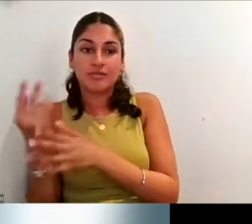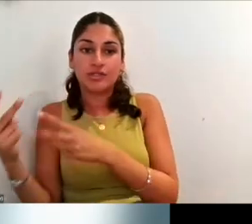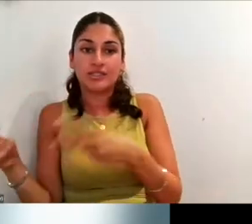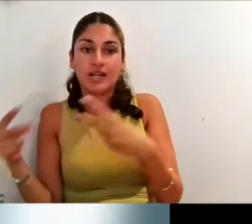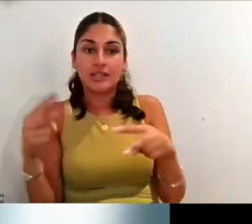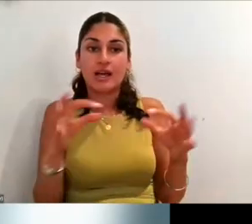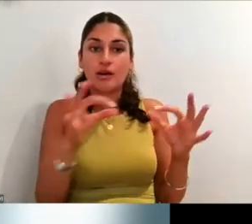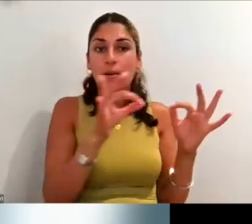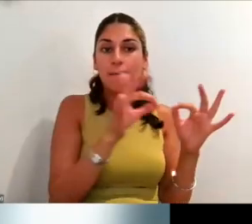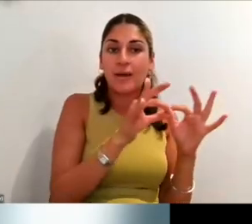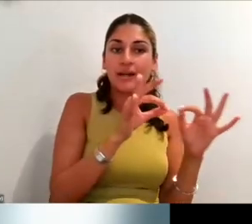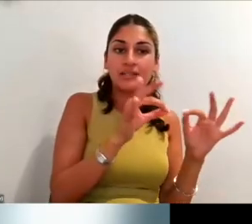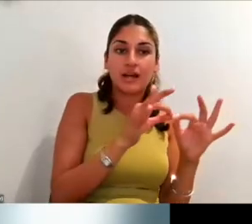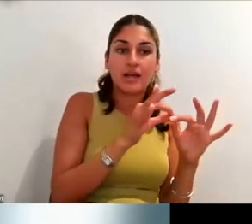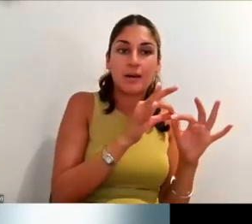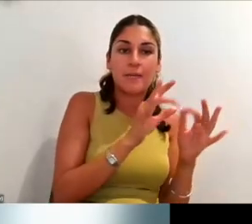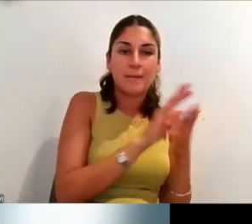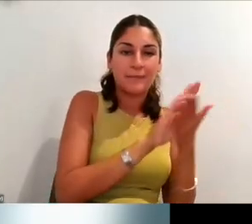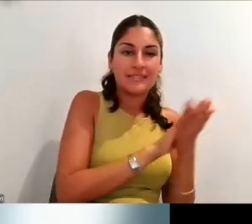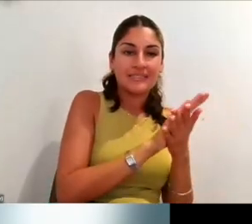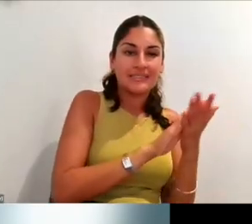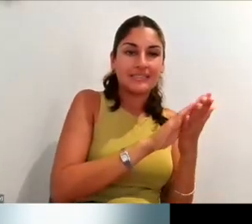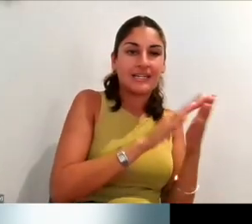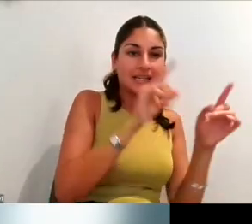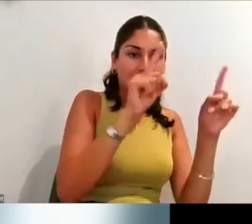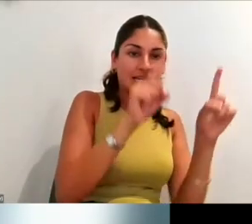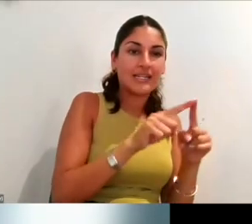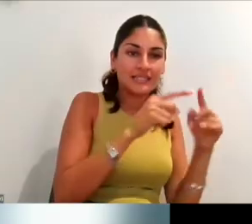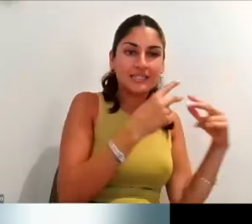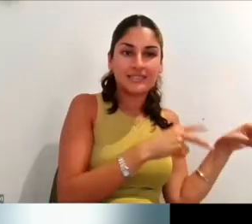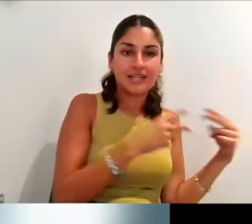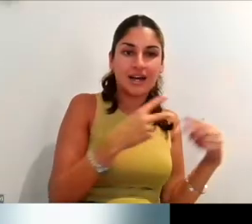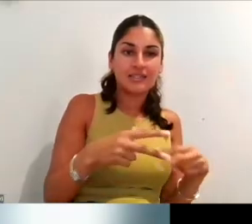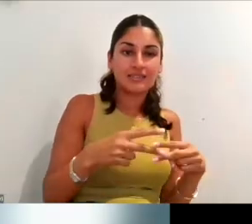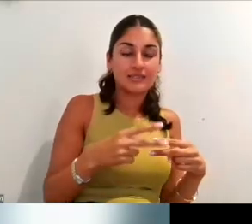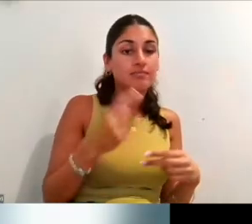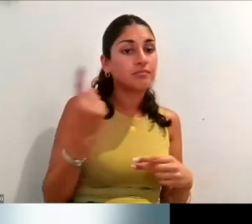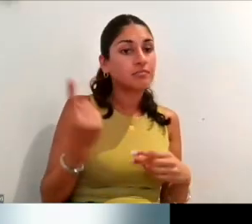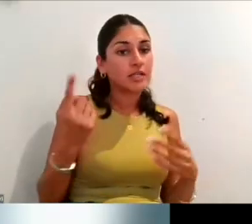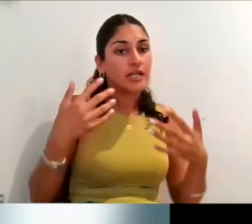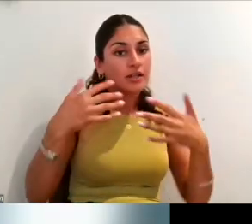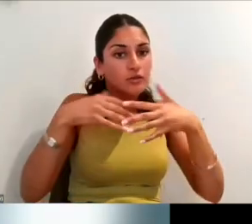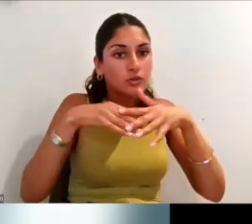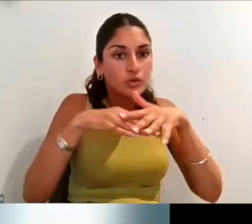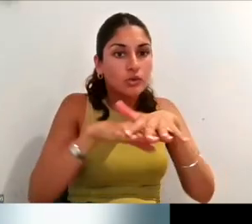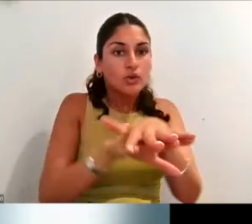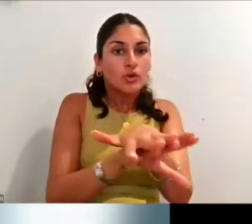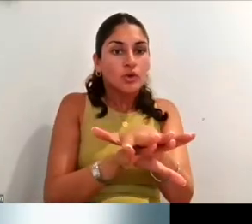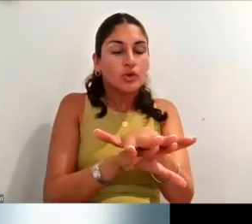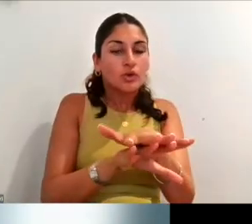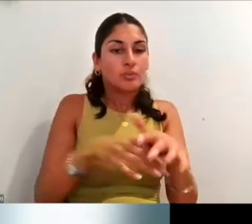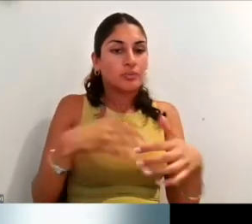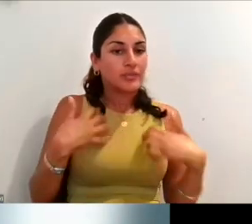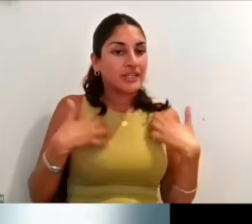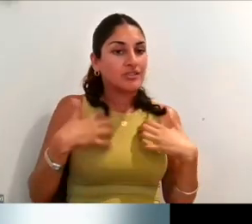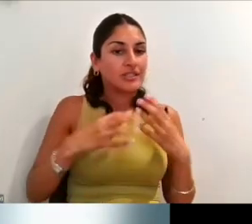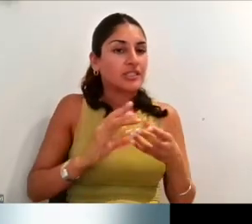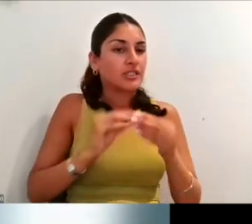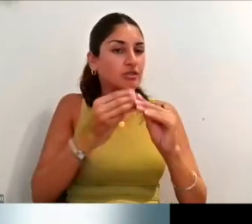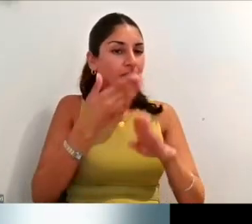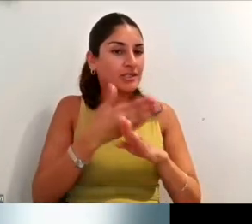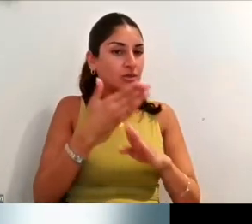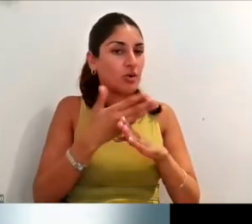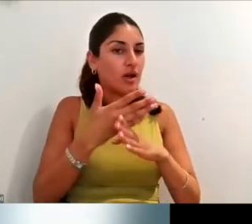It's a text and a theatre, and she's interested in sort of creating works that explore women empowerment,